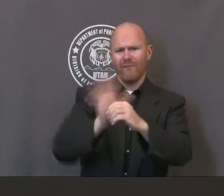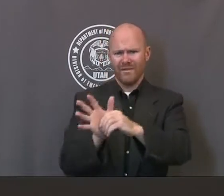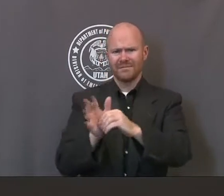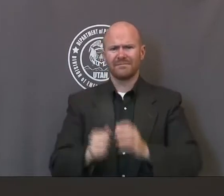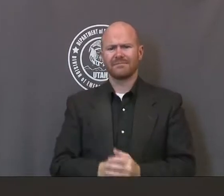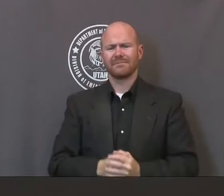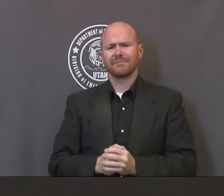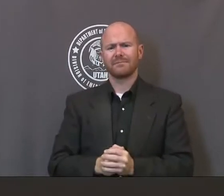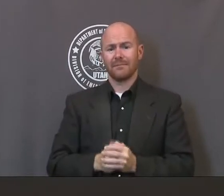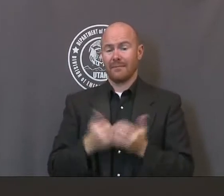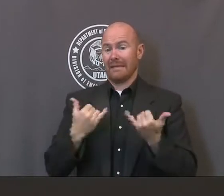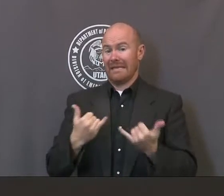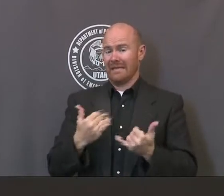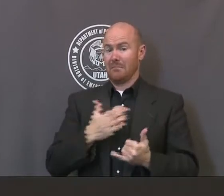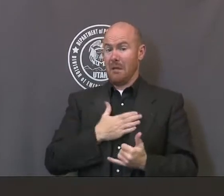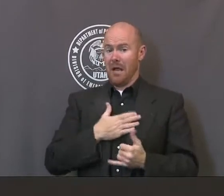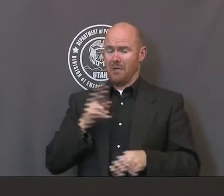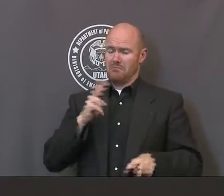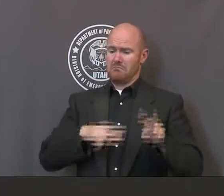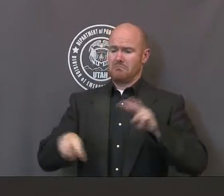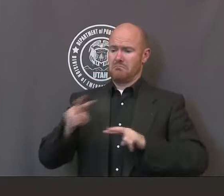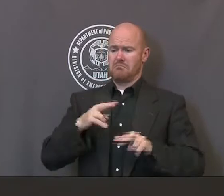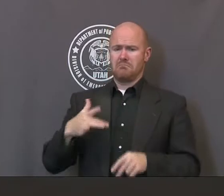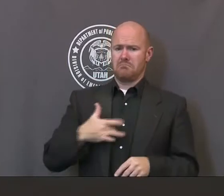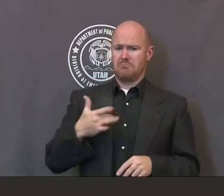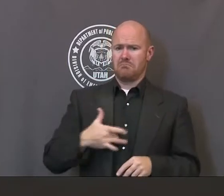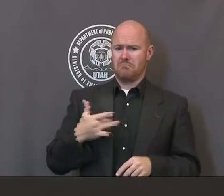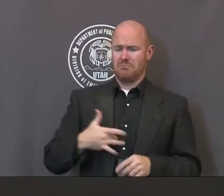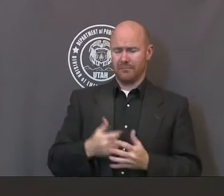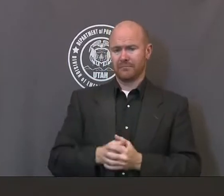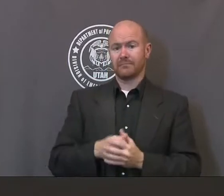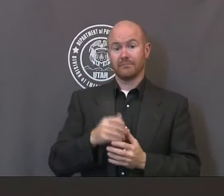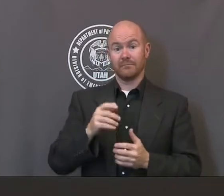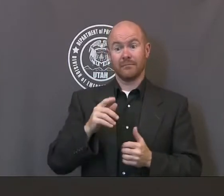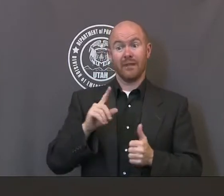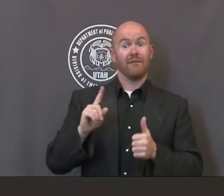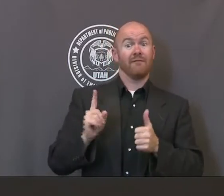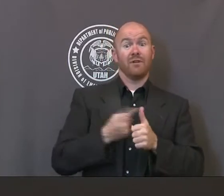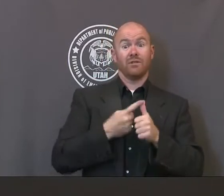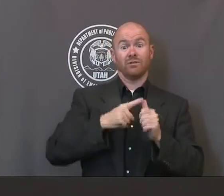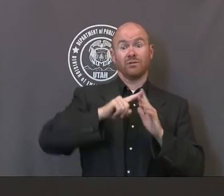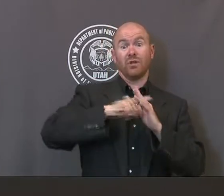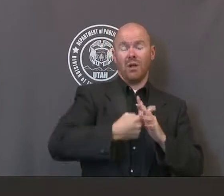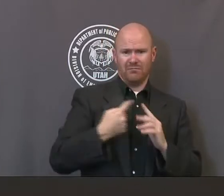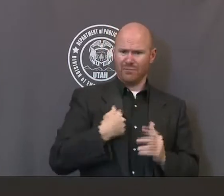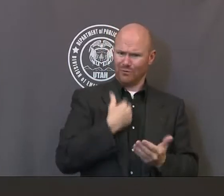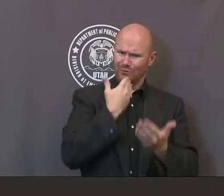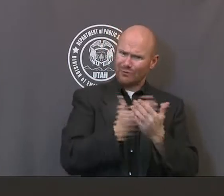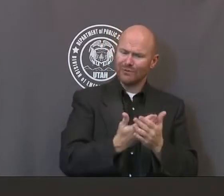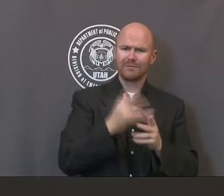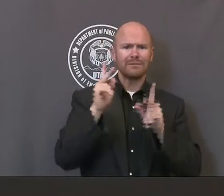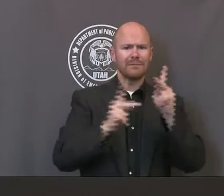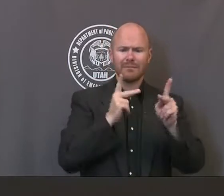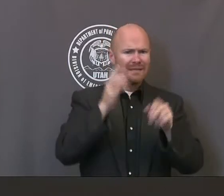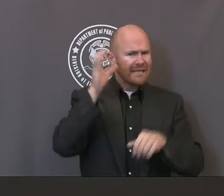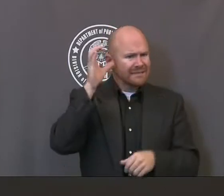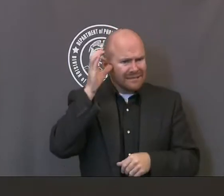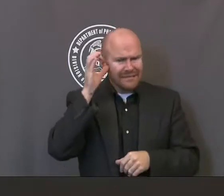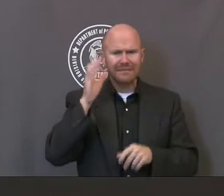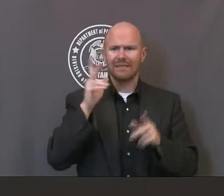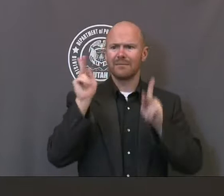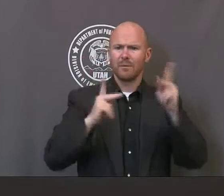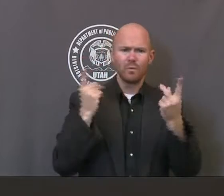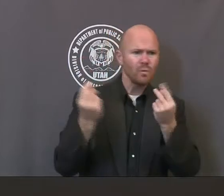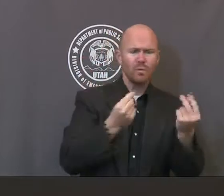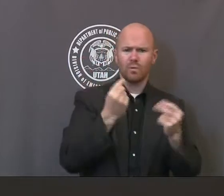my evaluation. We had a strong first quarter in this contest against the virus. Together we moved swiftly to